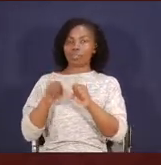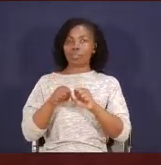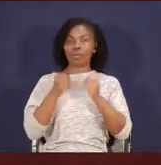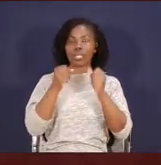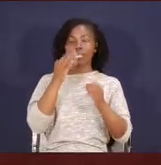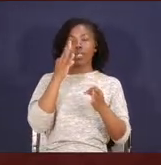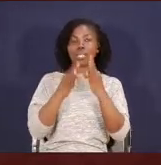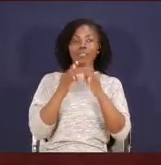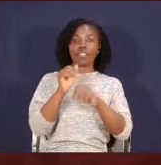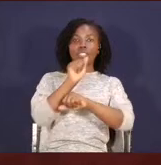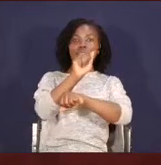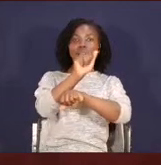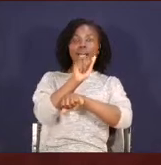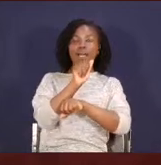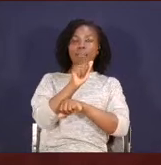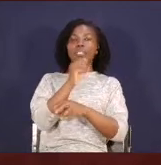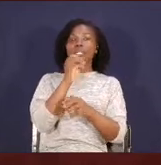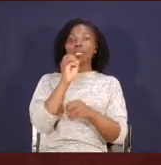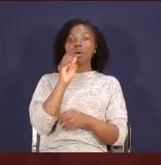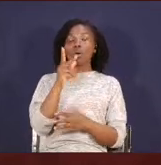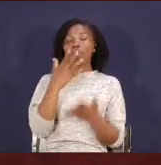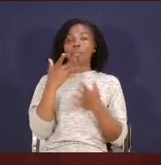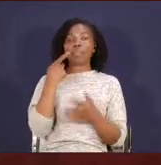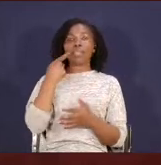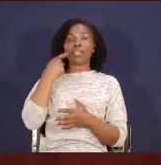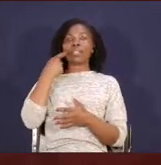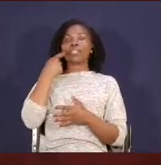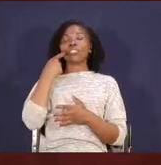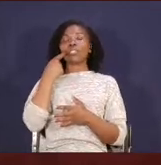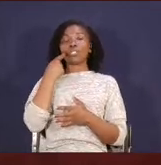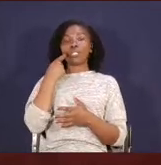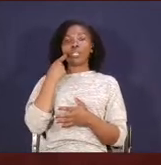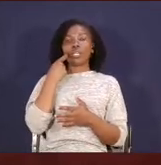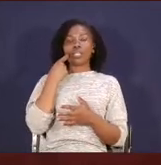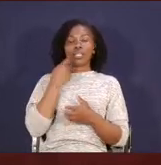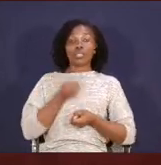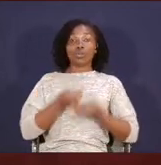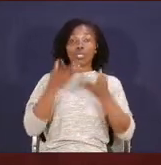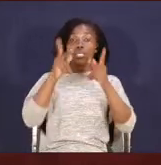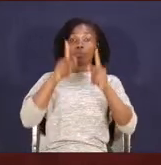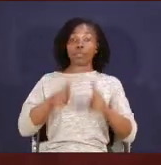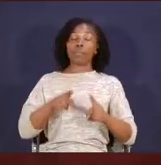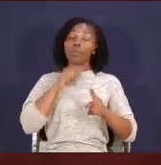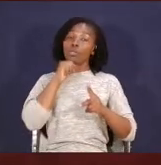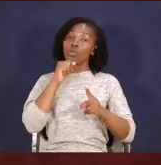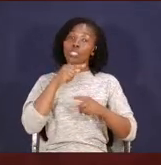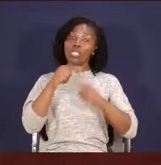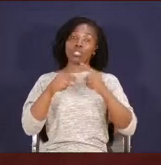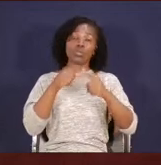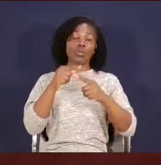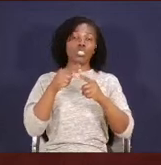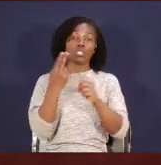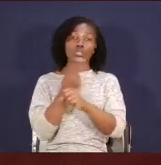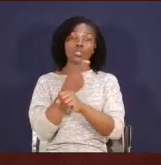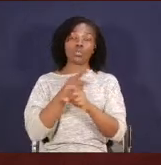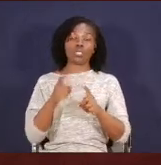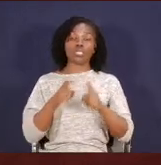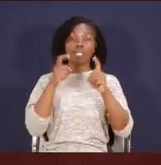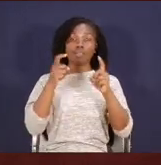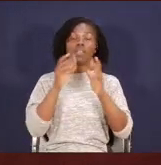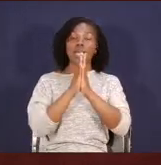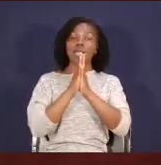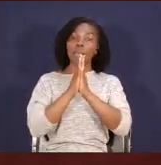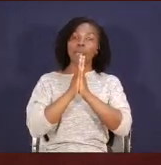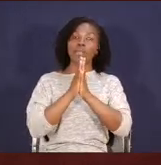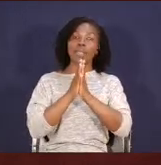an addiction that has caused that person not to move to that level of fruit, my God, I also pray that you grant power to overcome. I